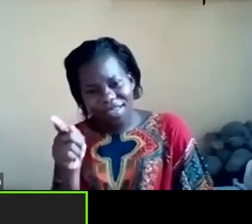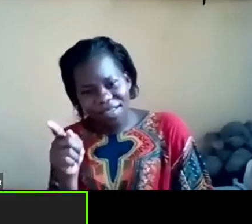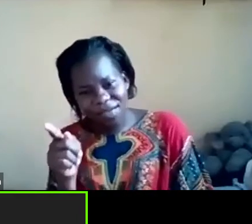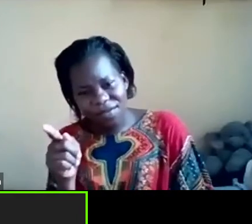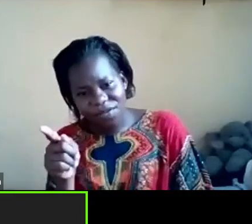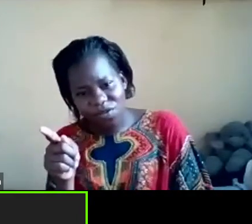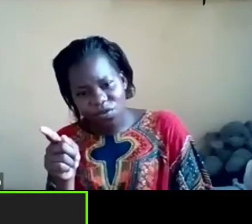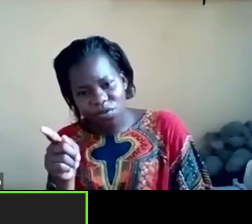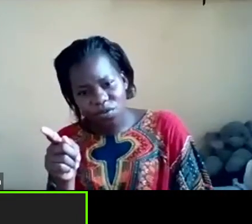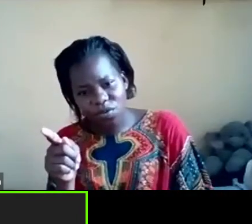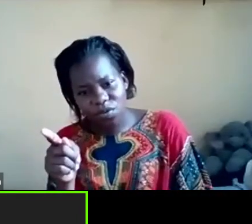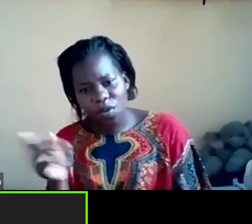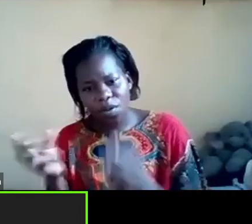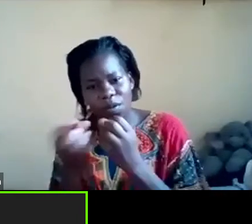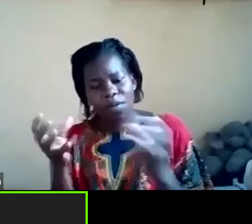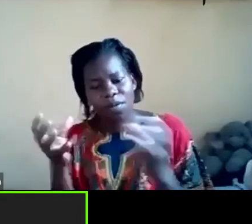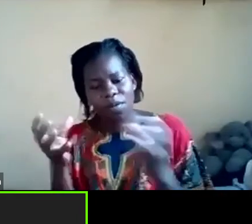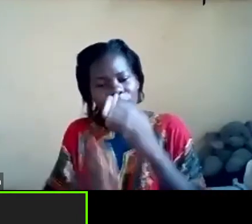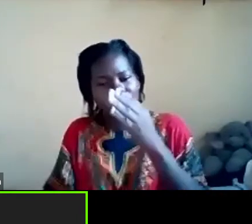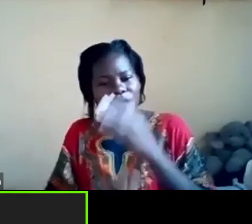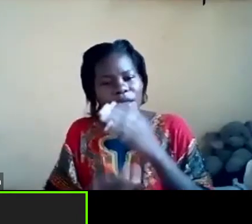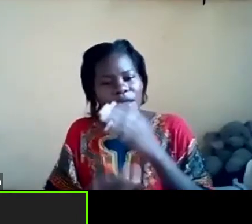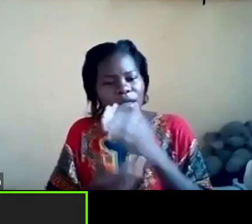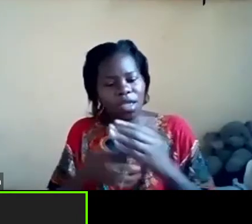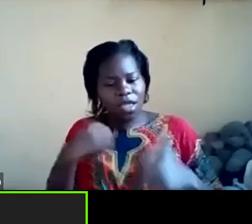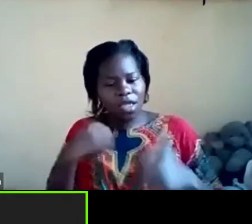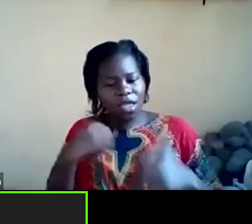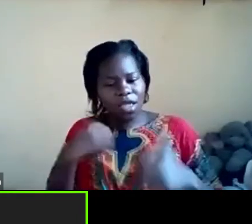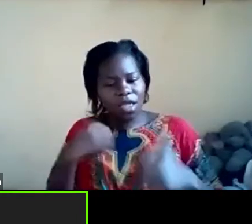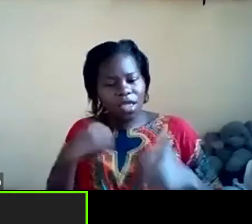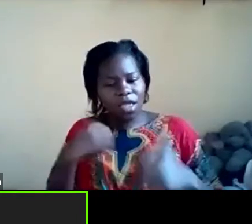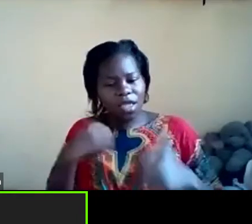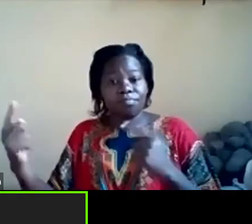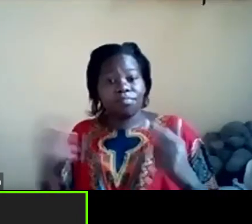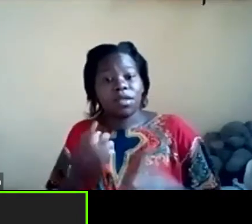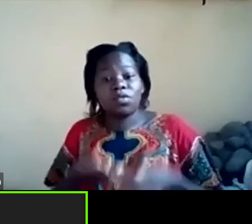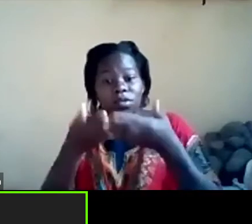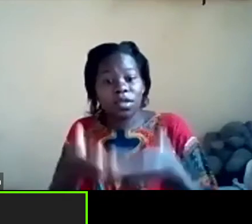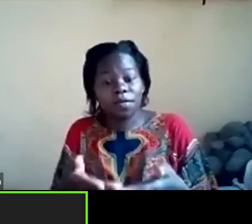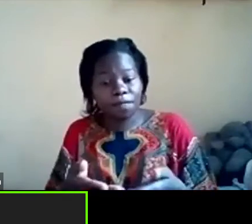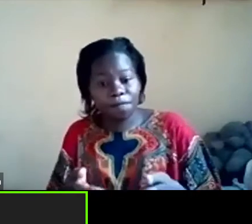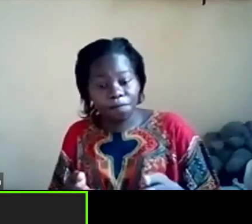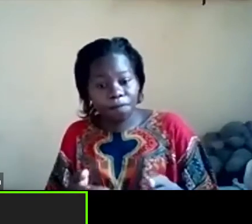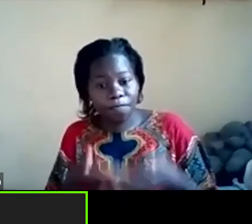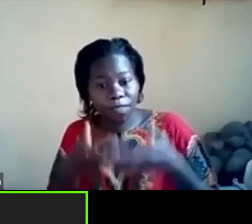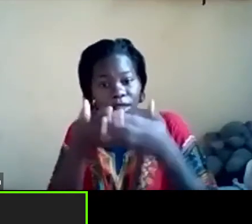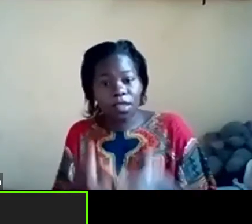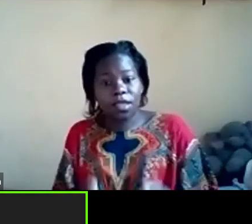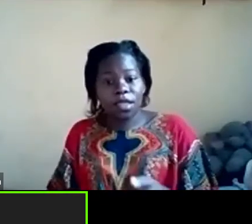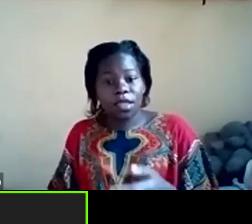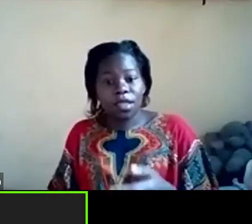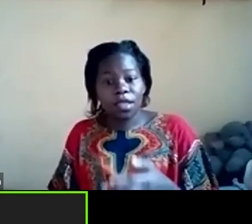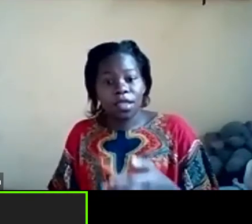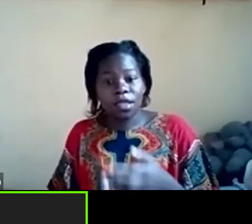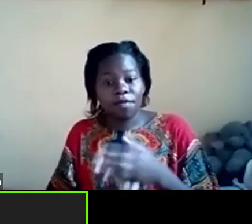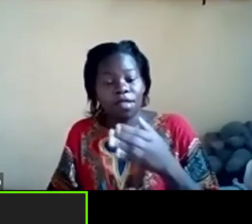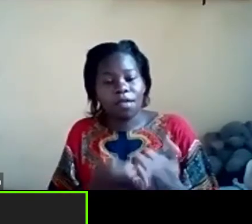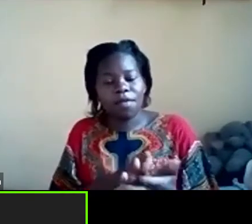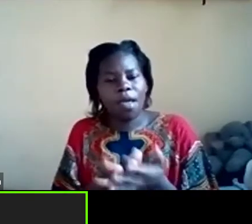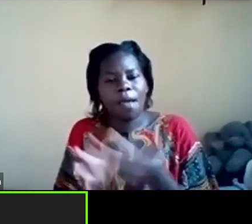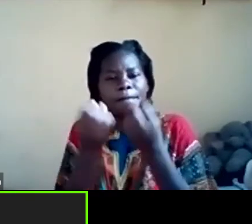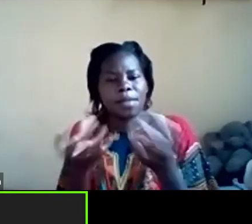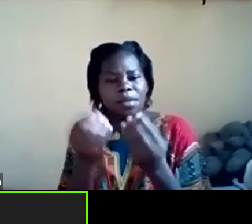and interest that is coming in to provide investment. There are many, I know,